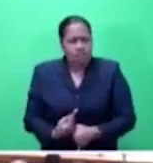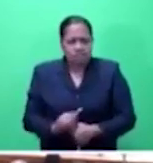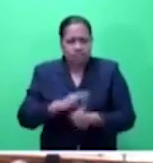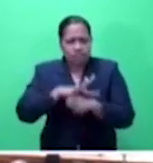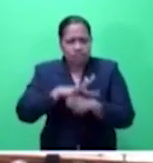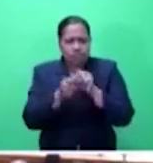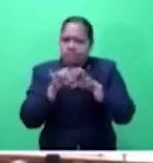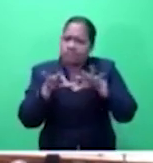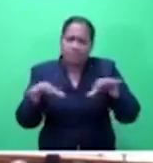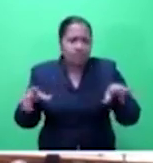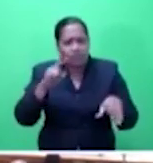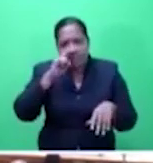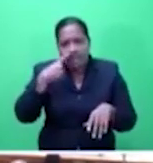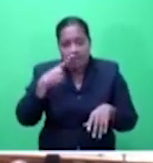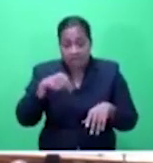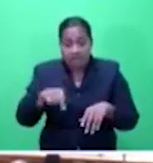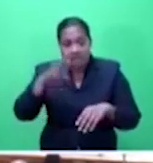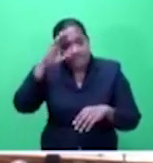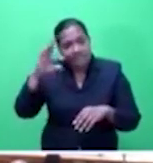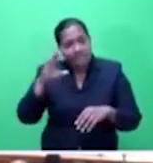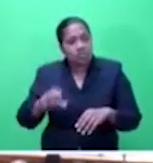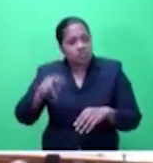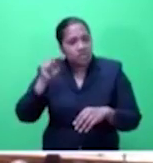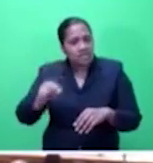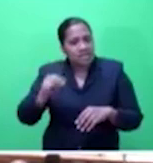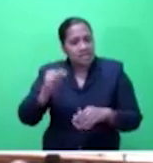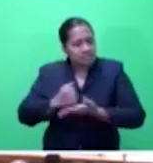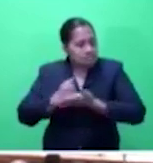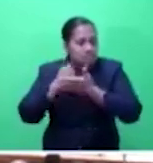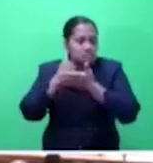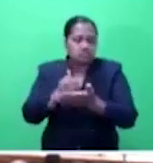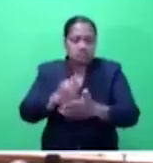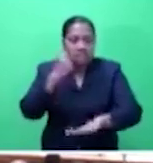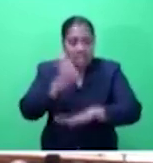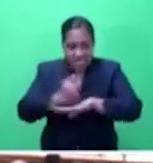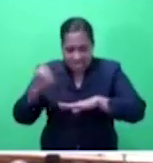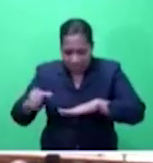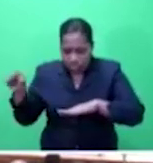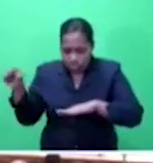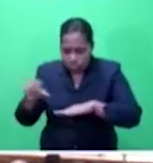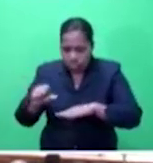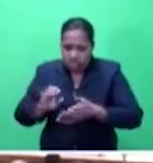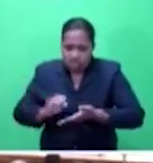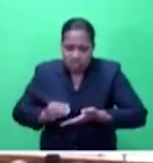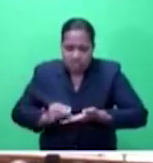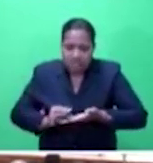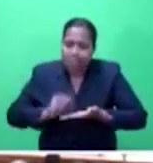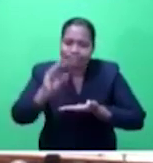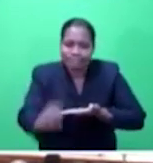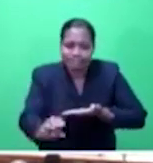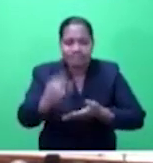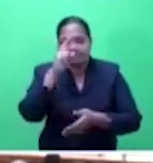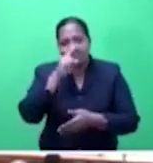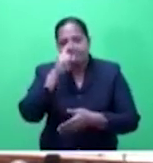of this country deserve every measure of support their government can afford to give them. And that support, Mr. Speaker,